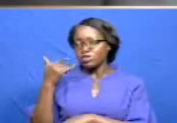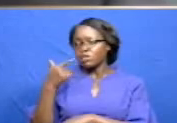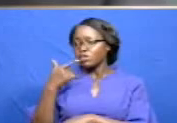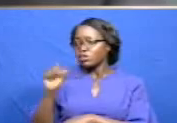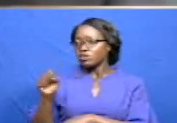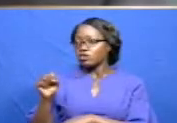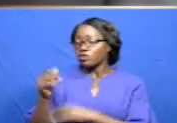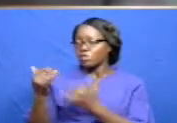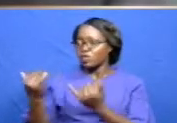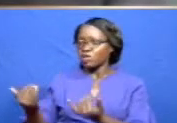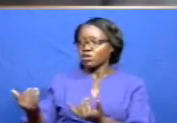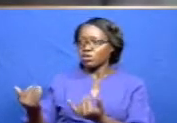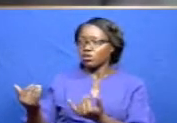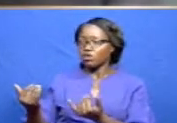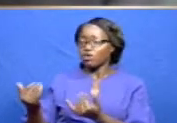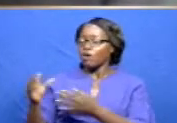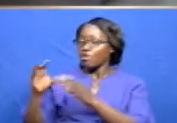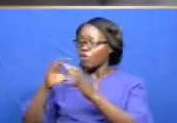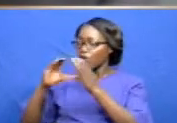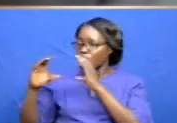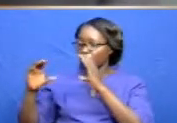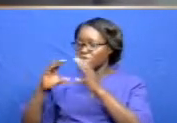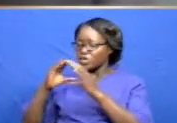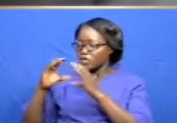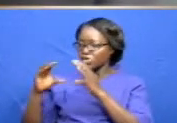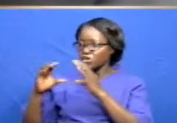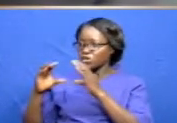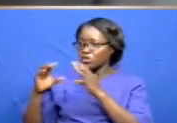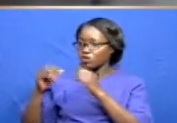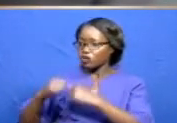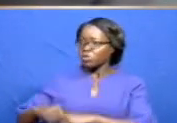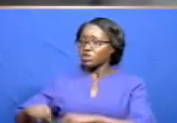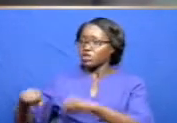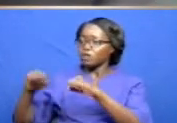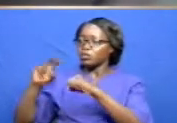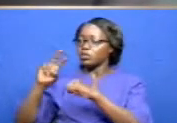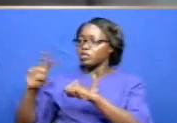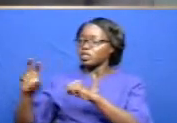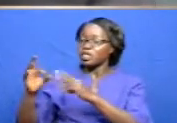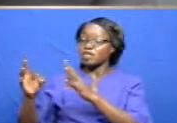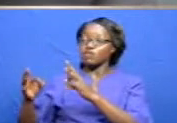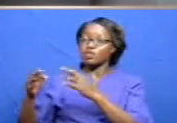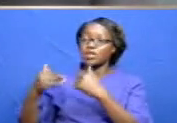are right now in conversations to be able to see if we can secure